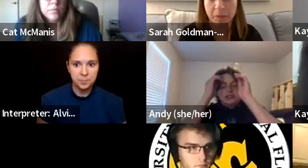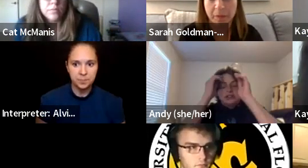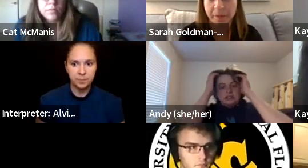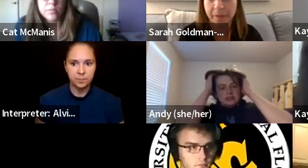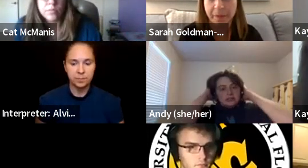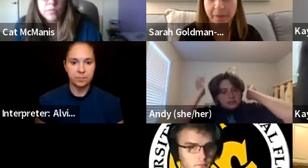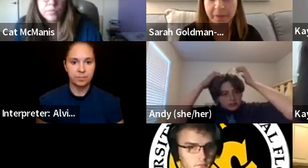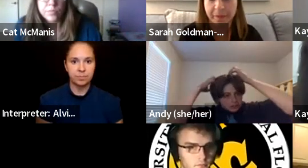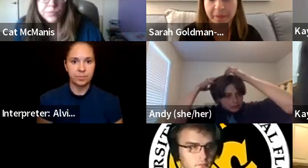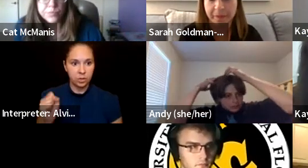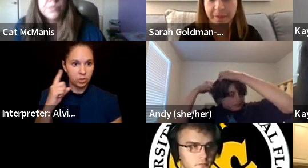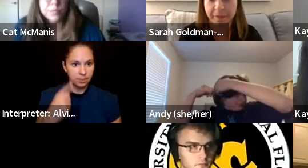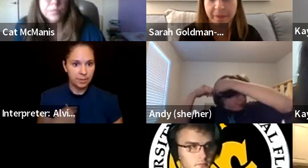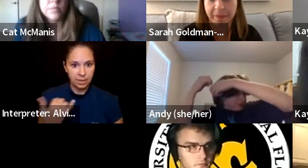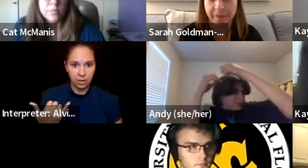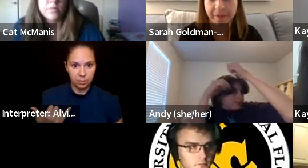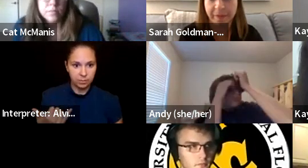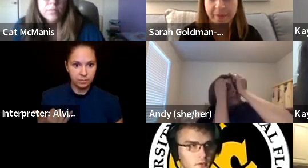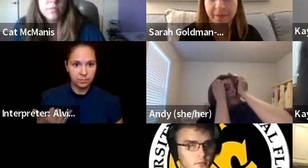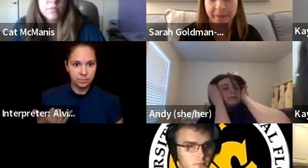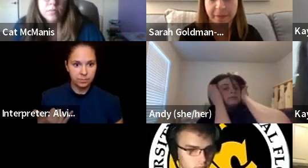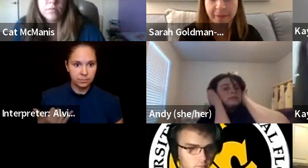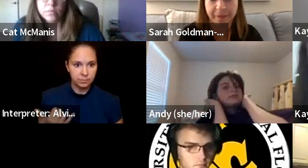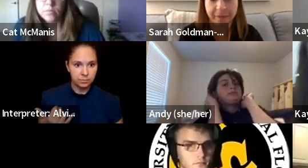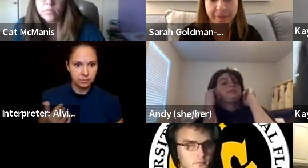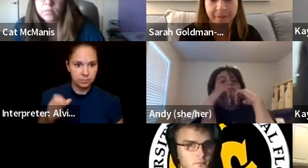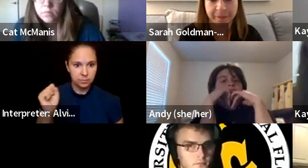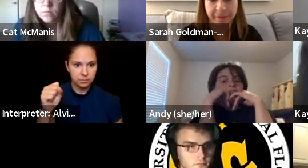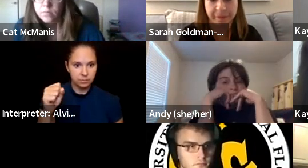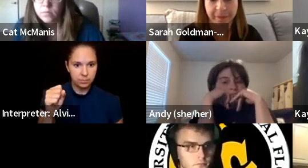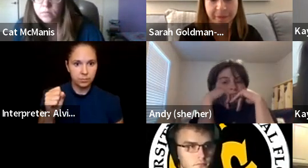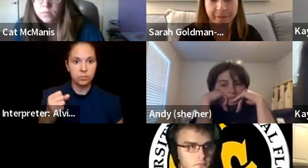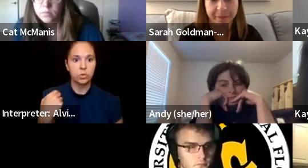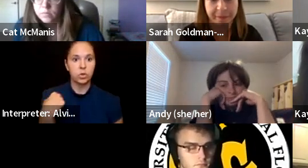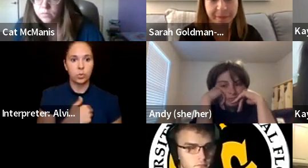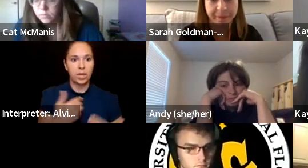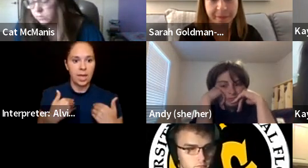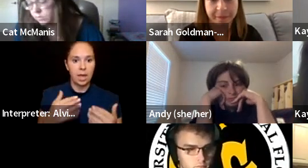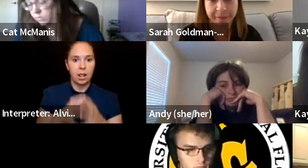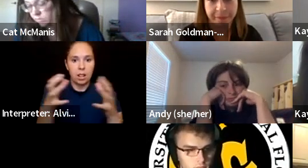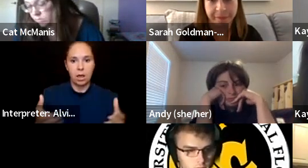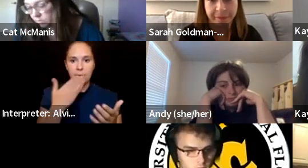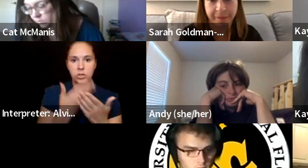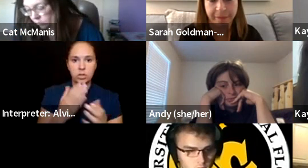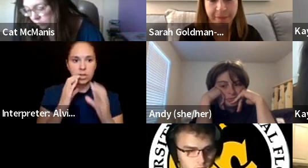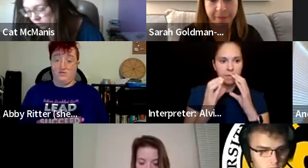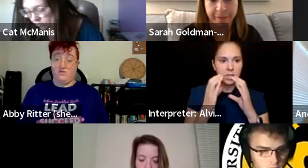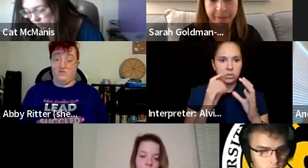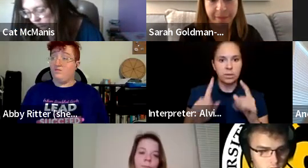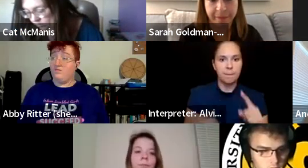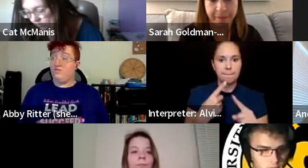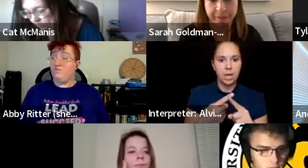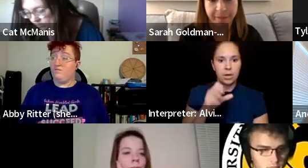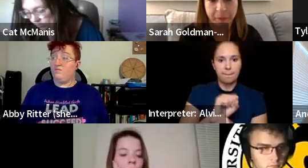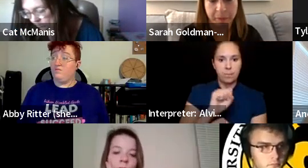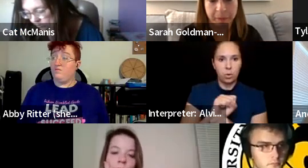Can you guys hear me now? Yes. We had a lot of good conversation about